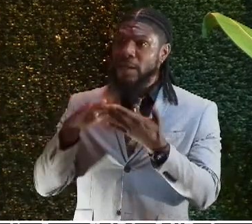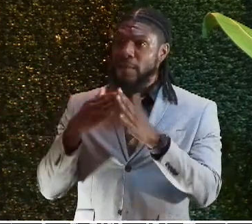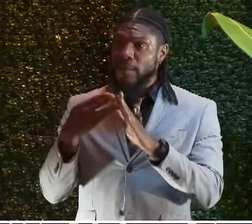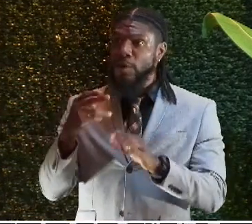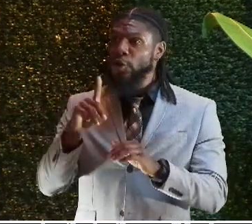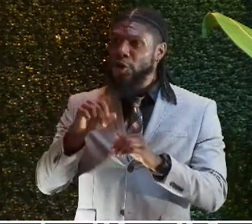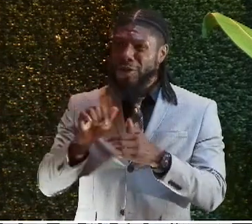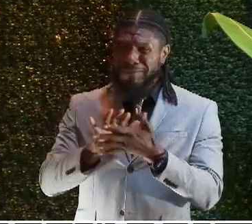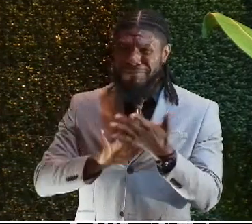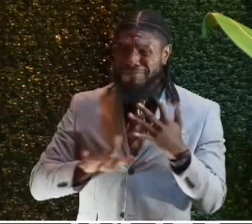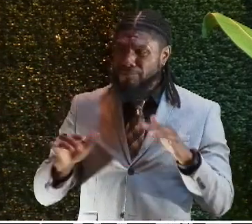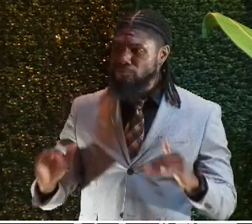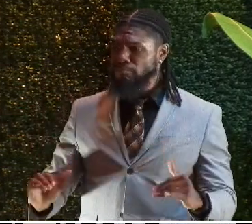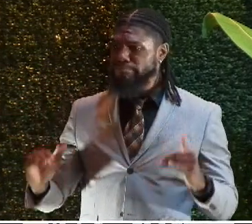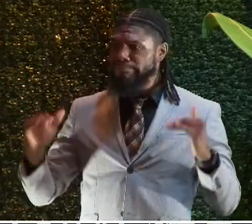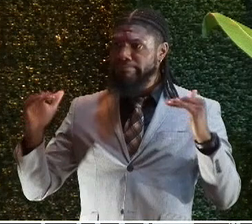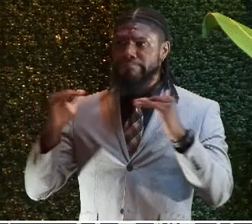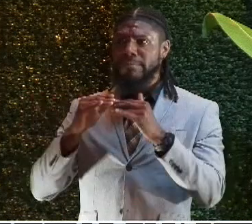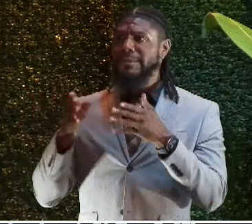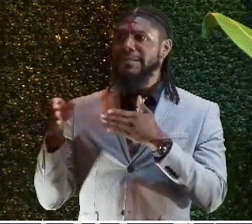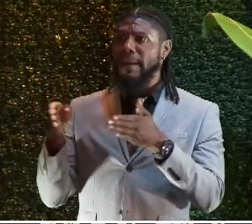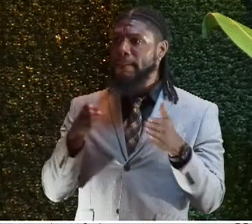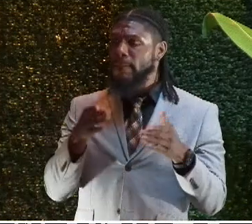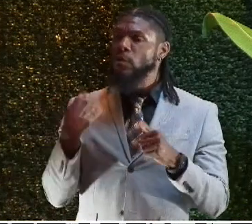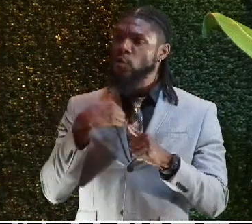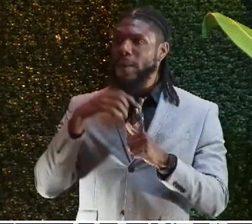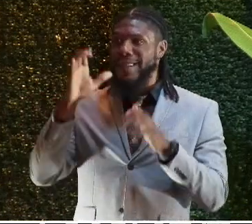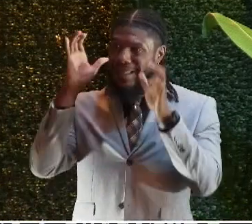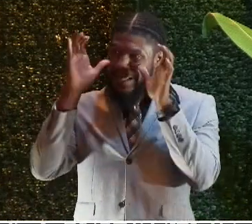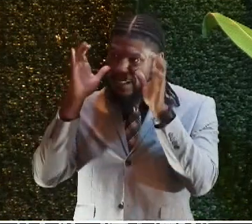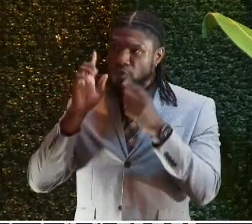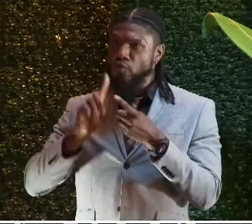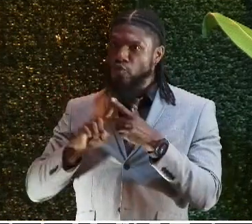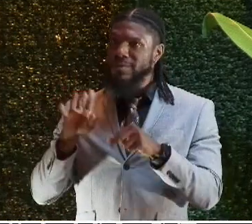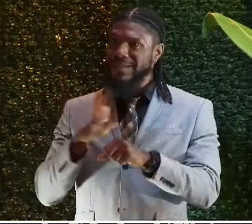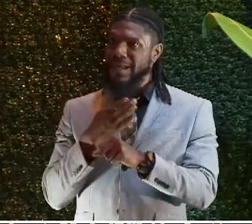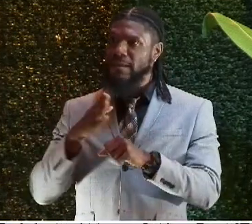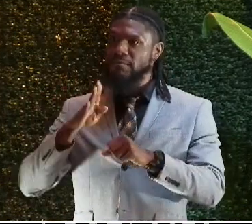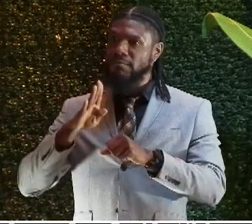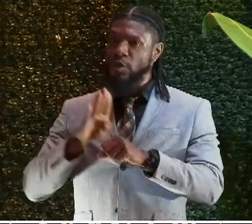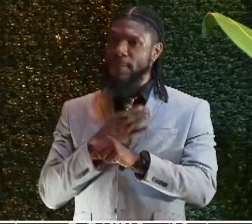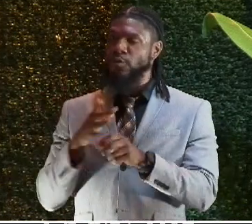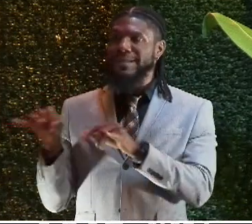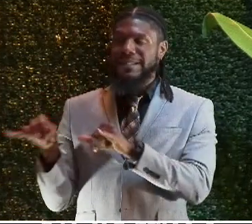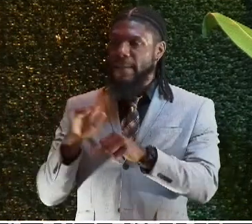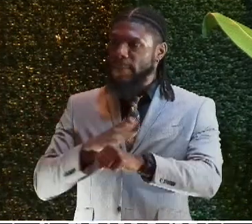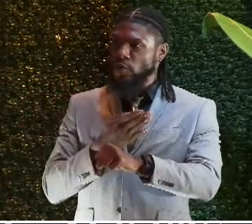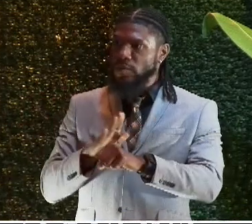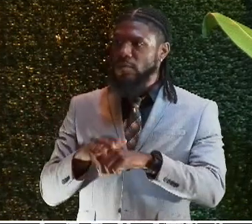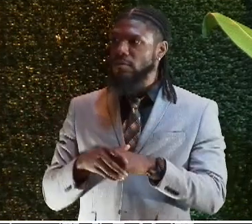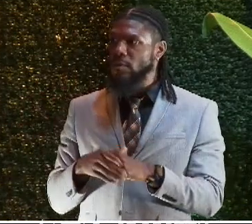things. So we do listen to the same music. We do twerk and dance